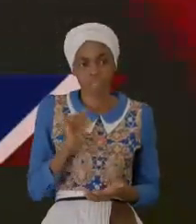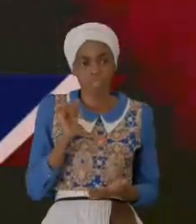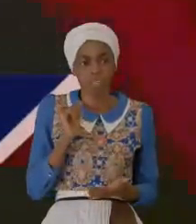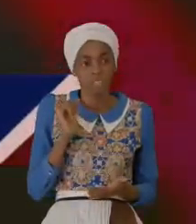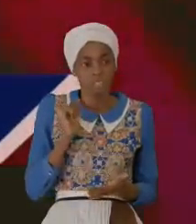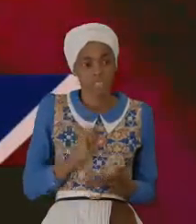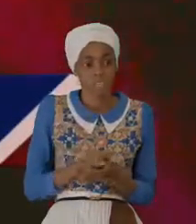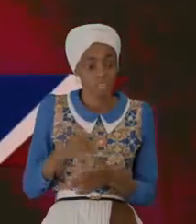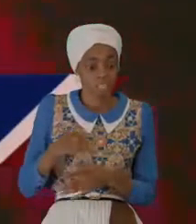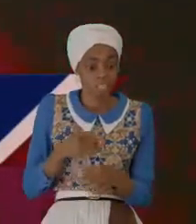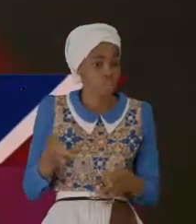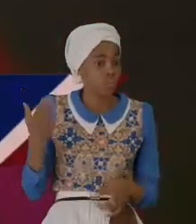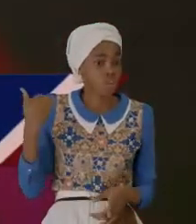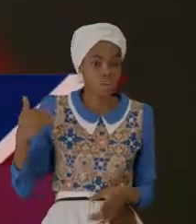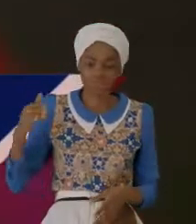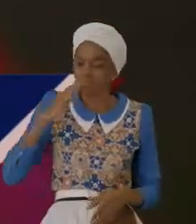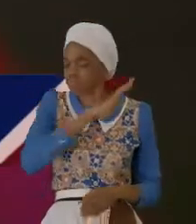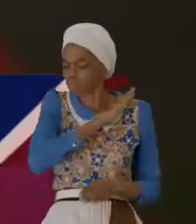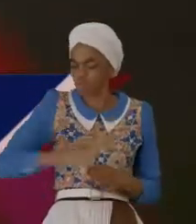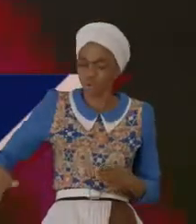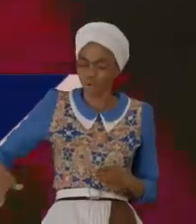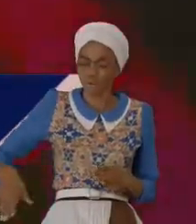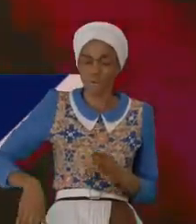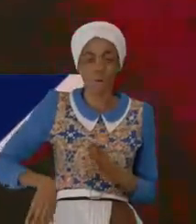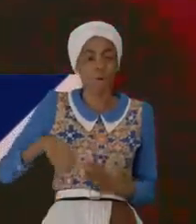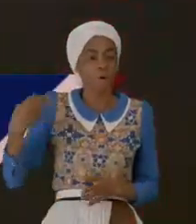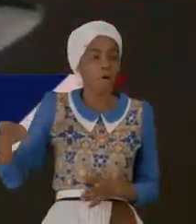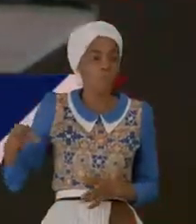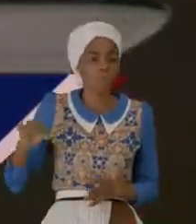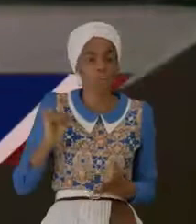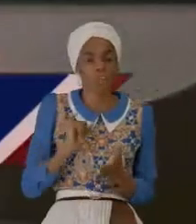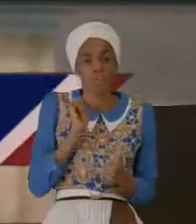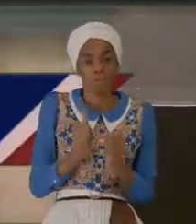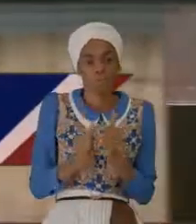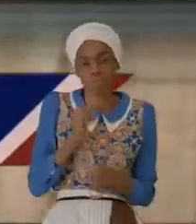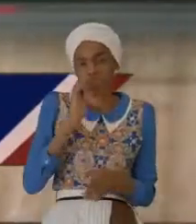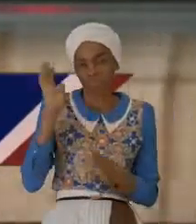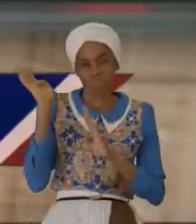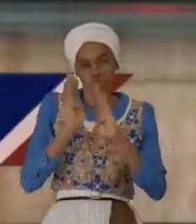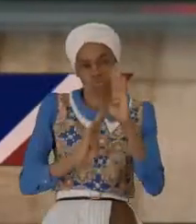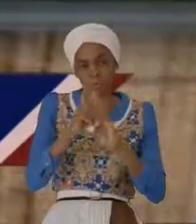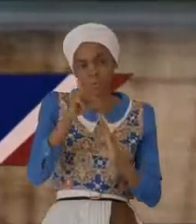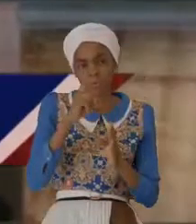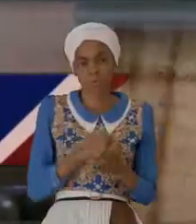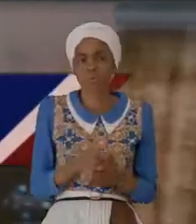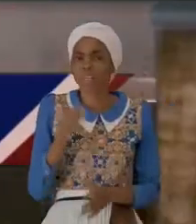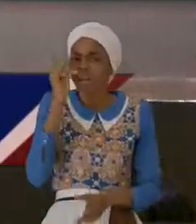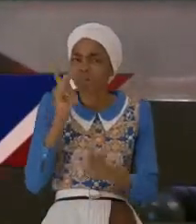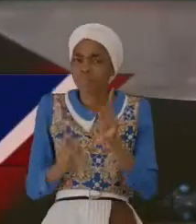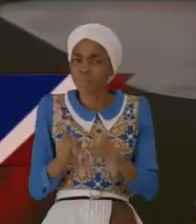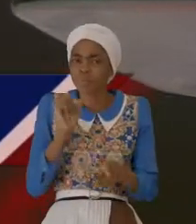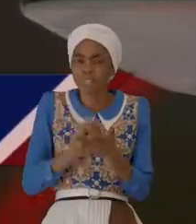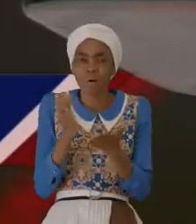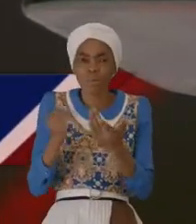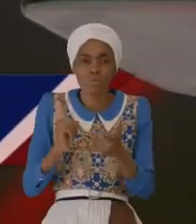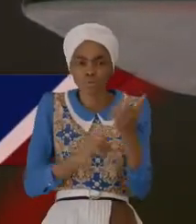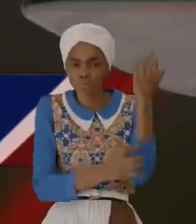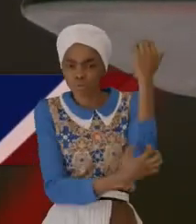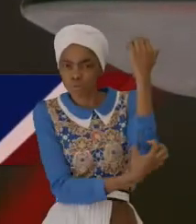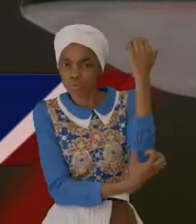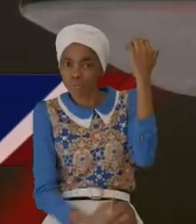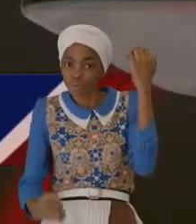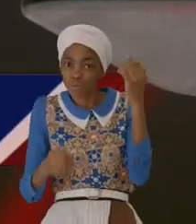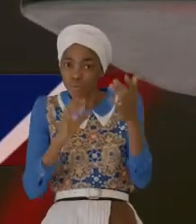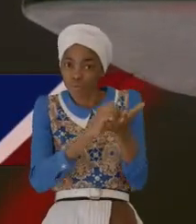off that trouble you the people that want to approach you from the